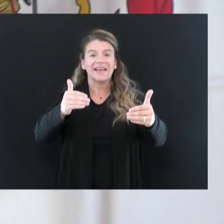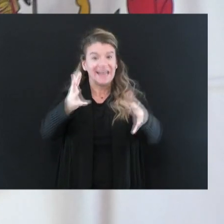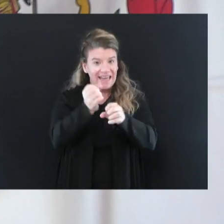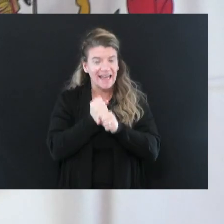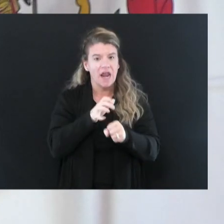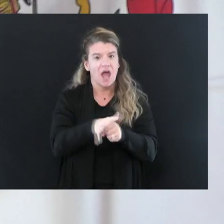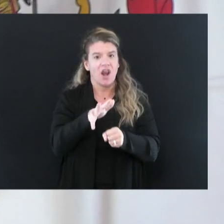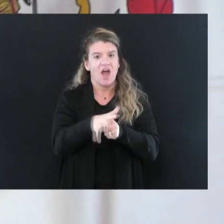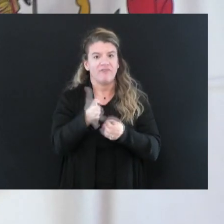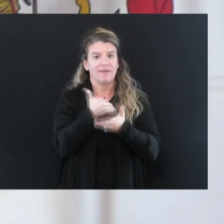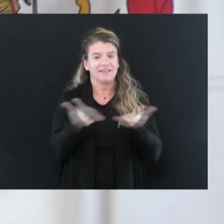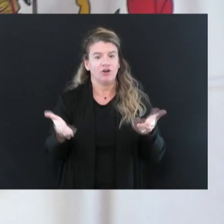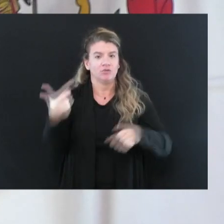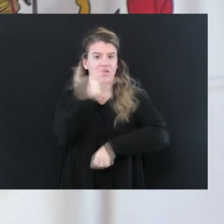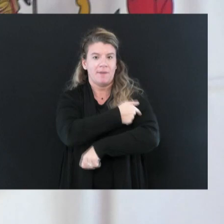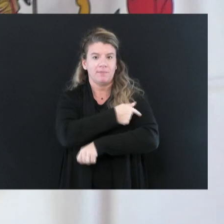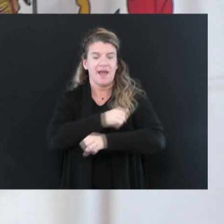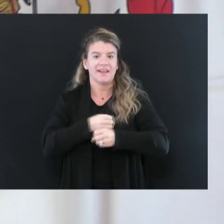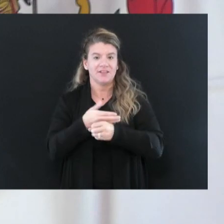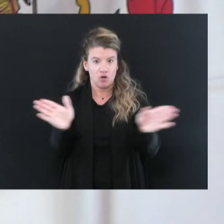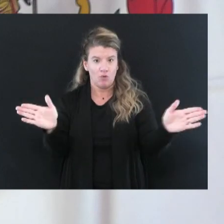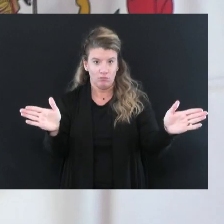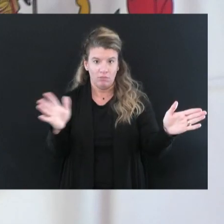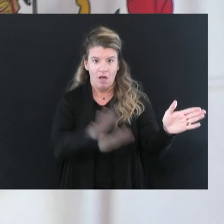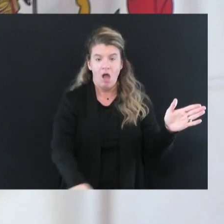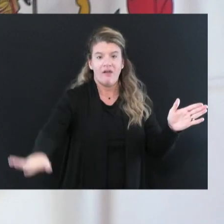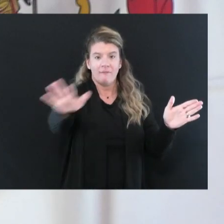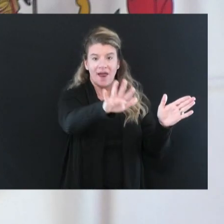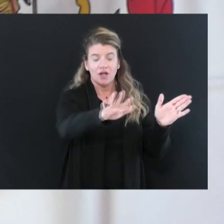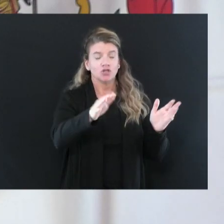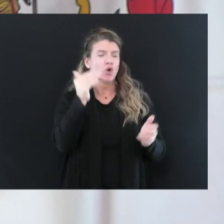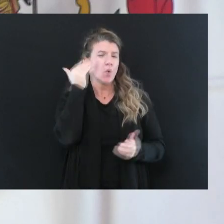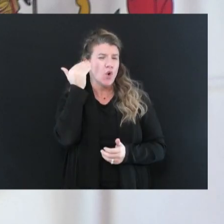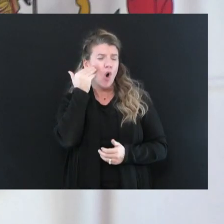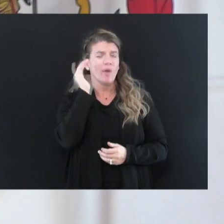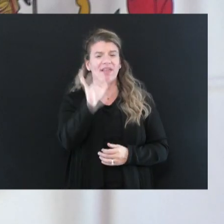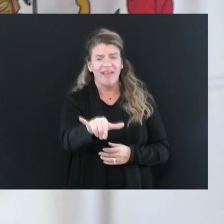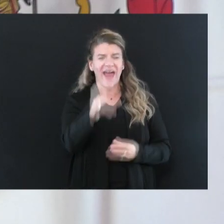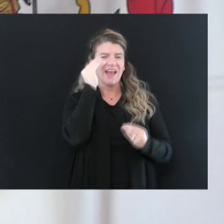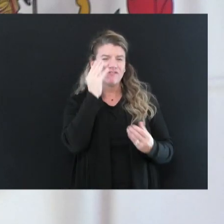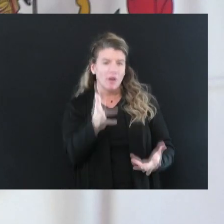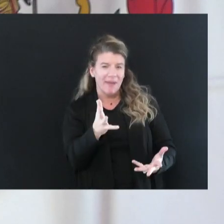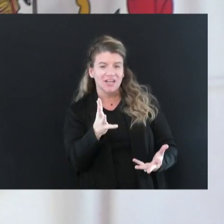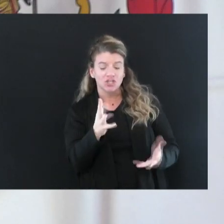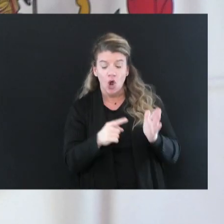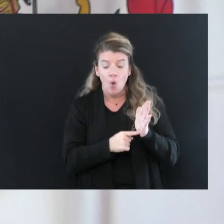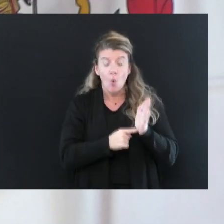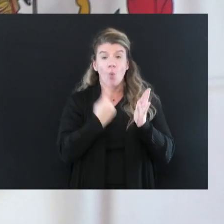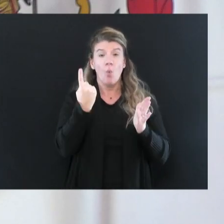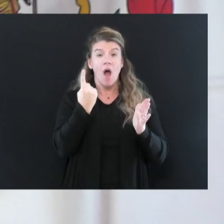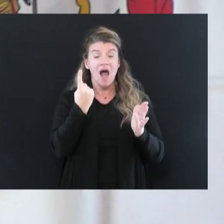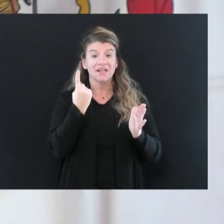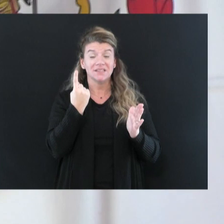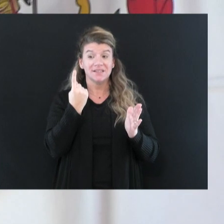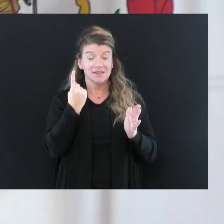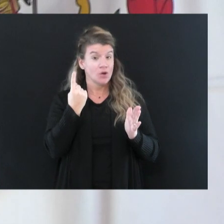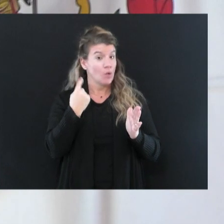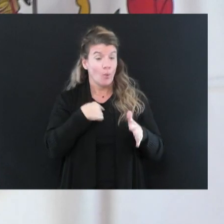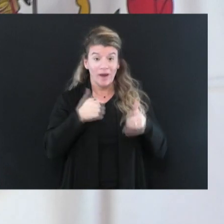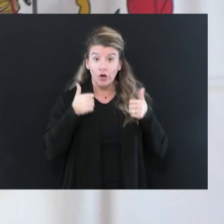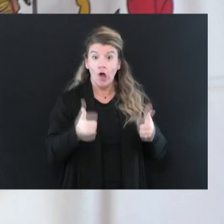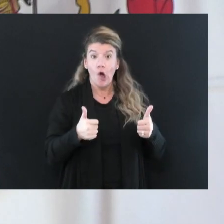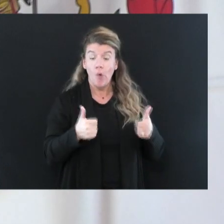vaccinated and vaccinated very quickly. So with all that being said, once we're a go,